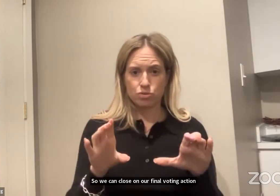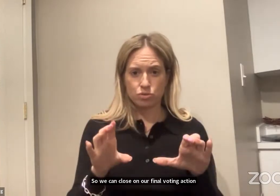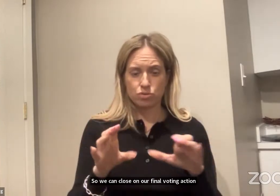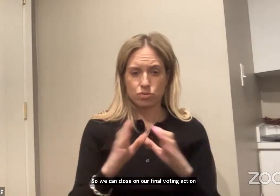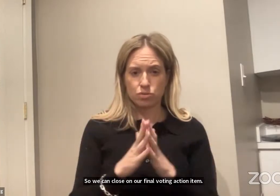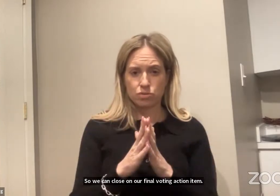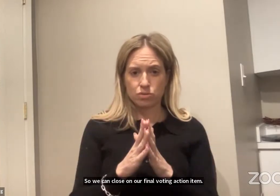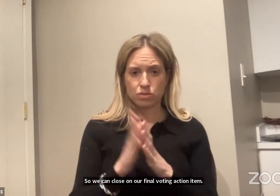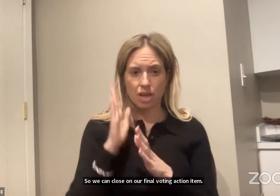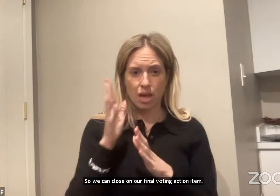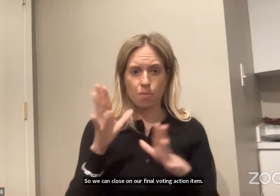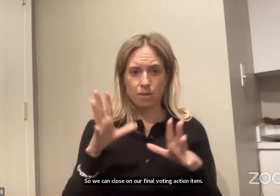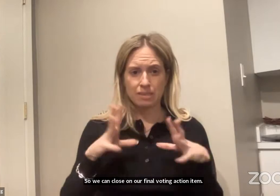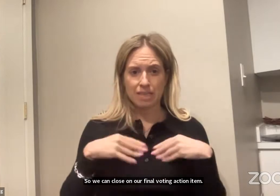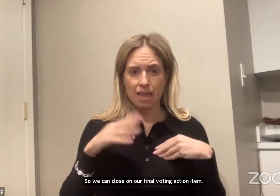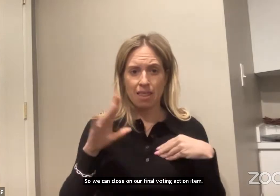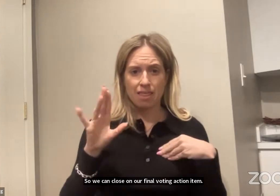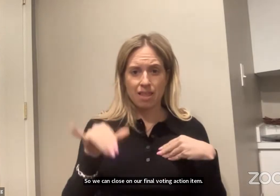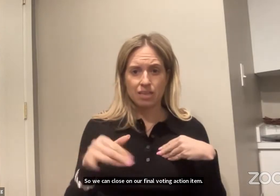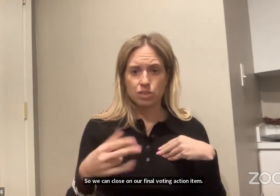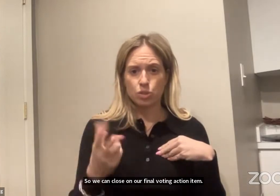Take that as a no.